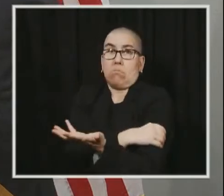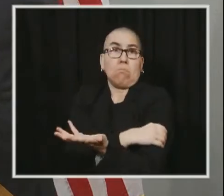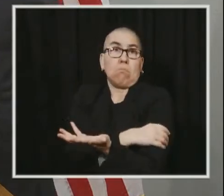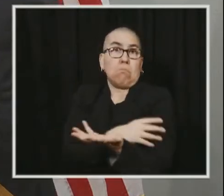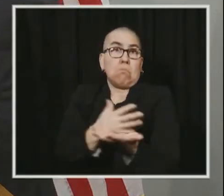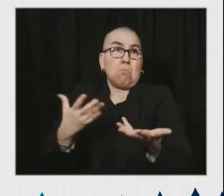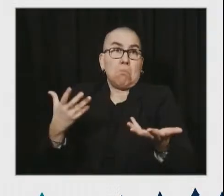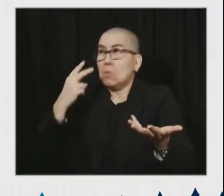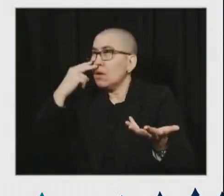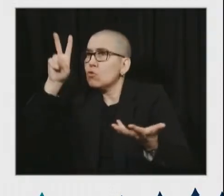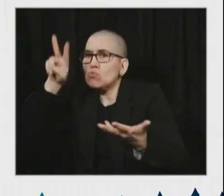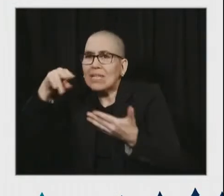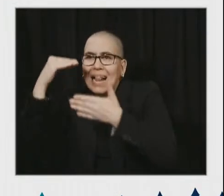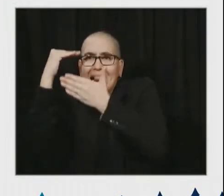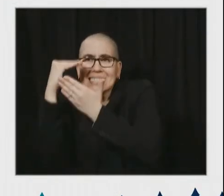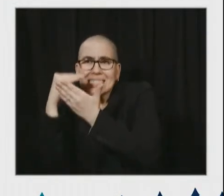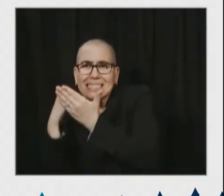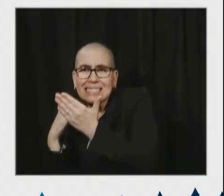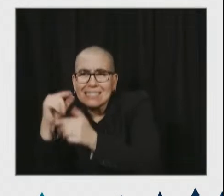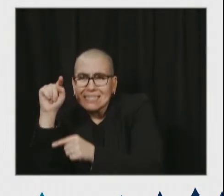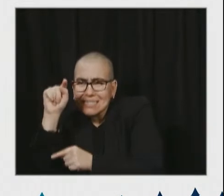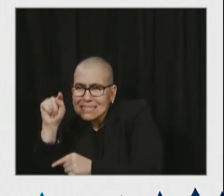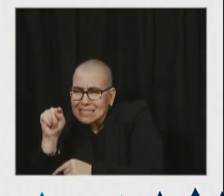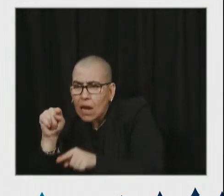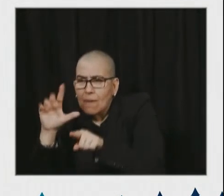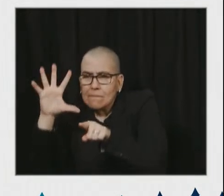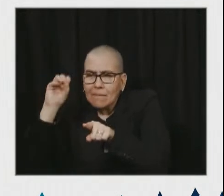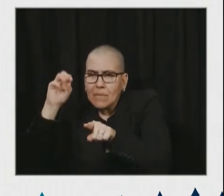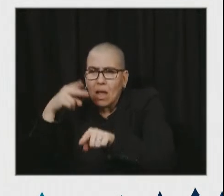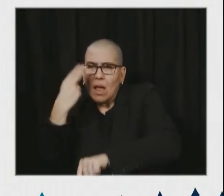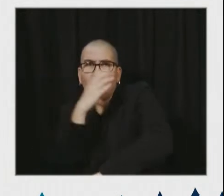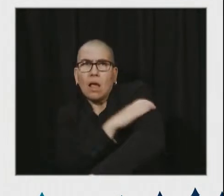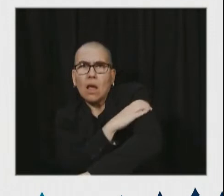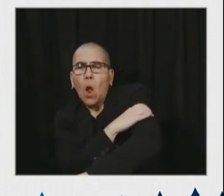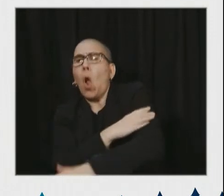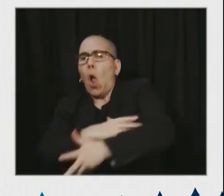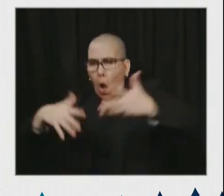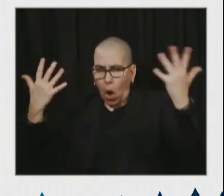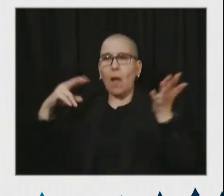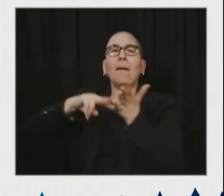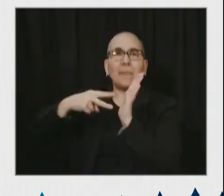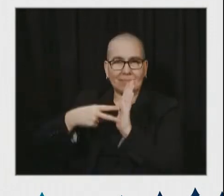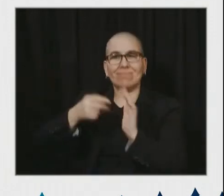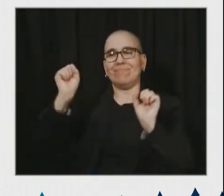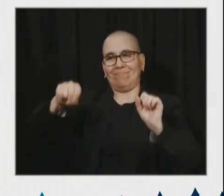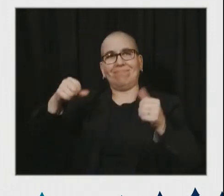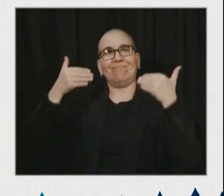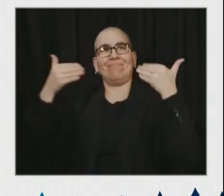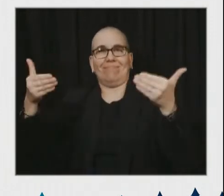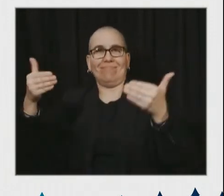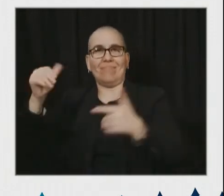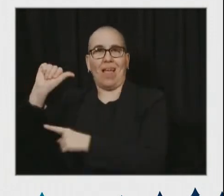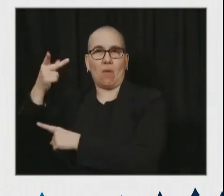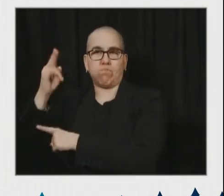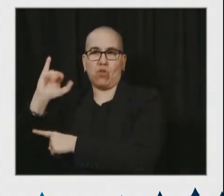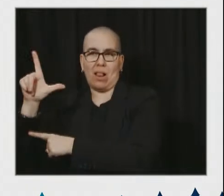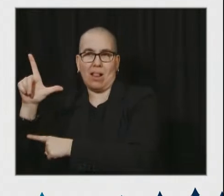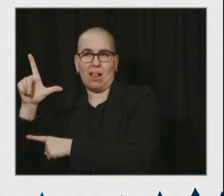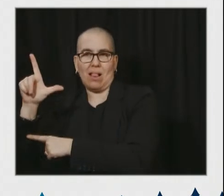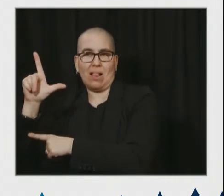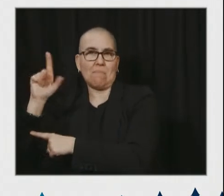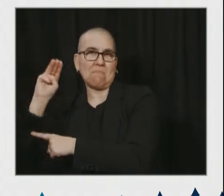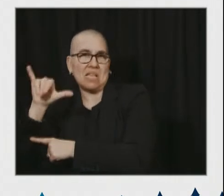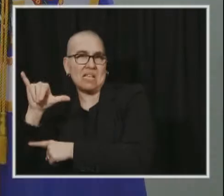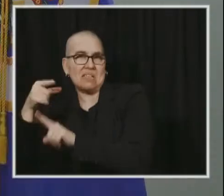that you can get on with one or more of high-risk conditions, you're looking at sometime starting in April, and again, potentially if this thing